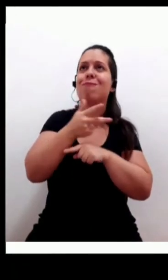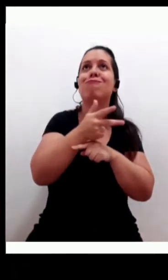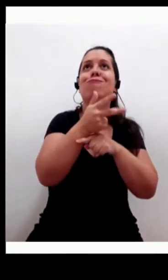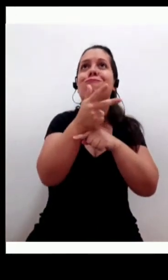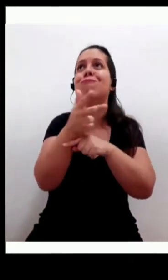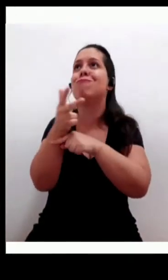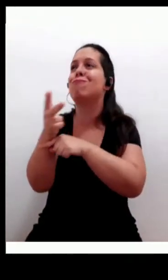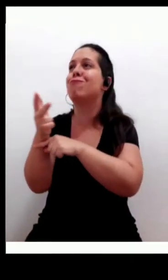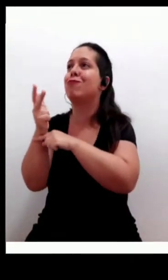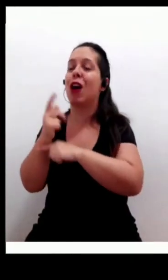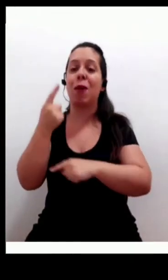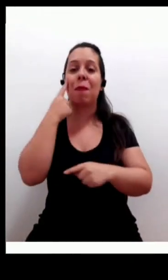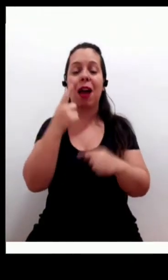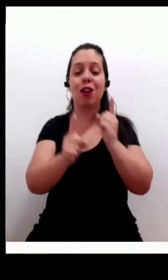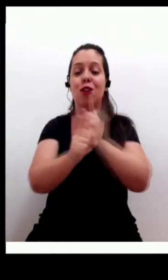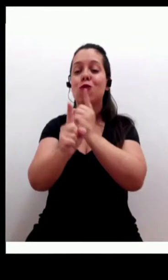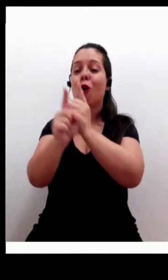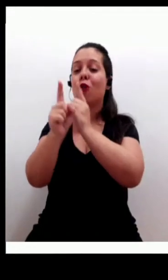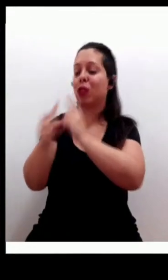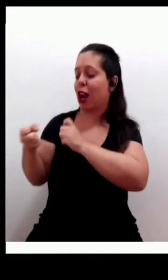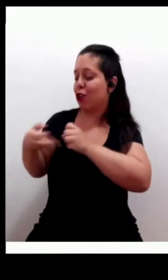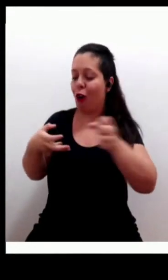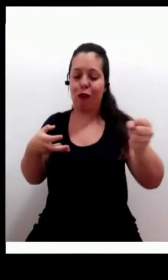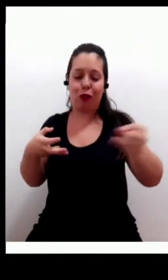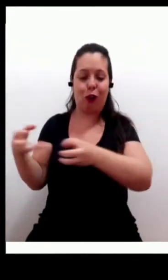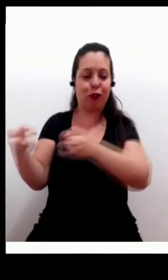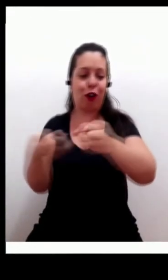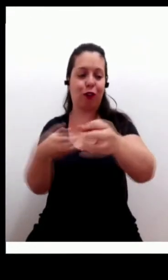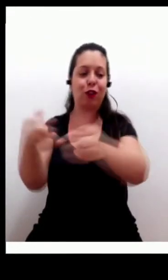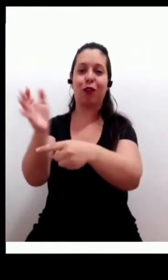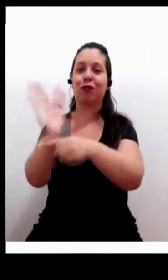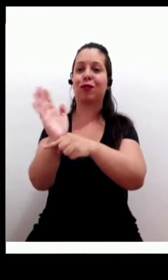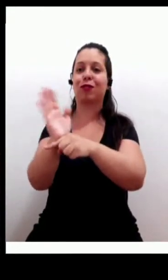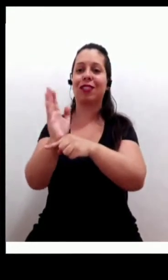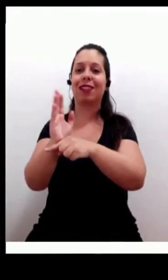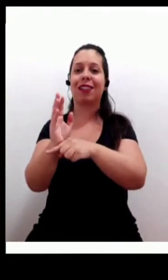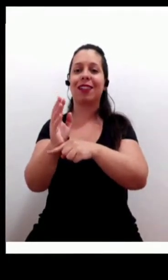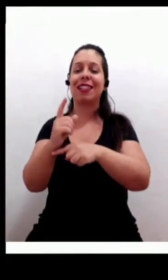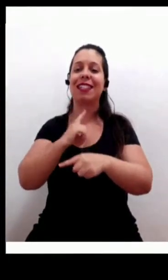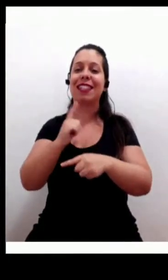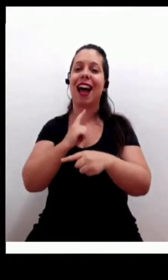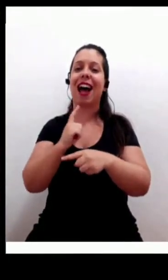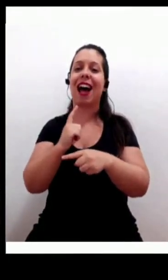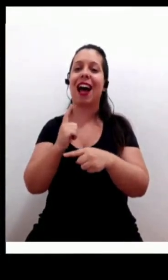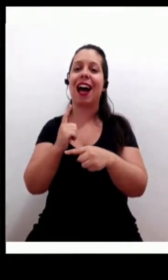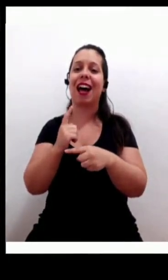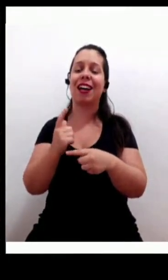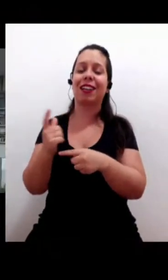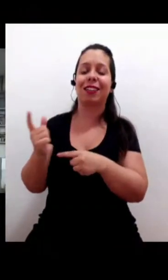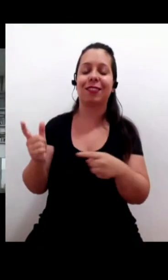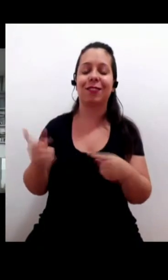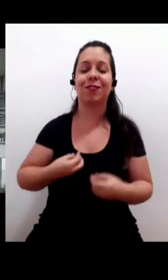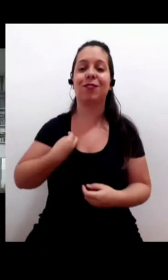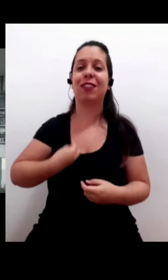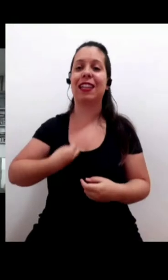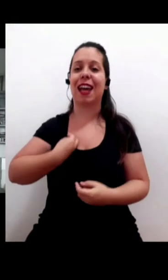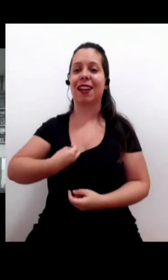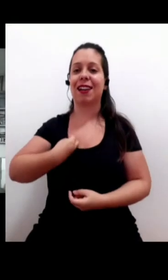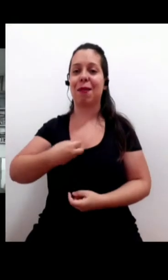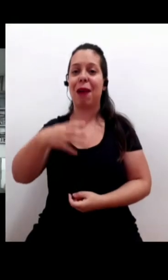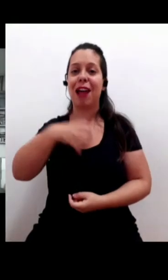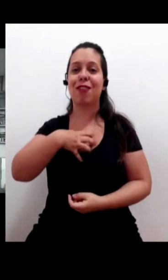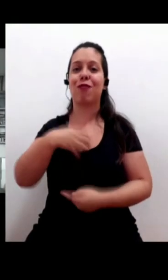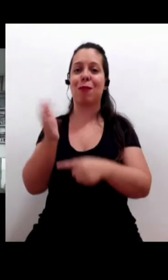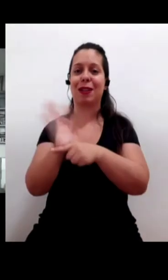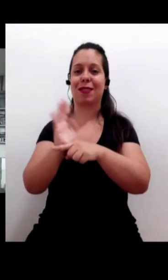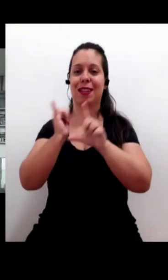and films that give life to this sublime, ineffable art form, cinema. It was a